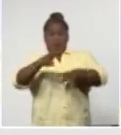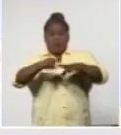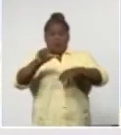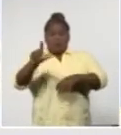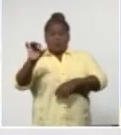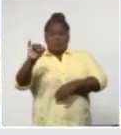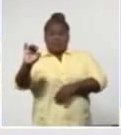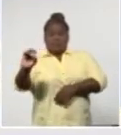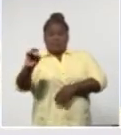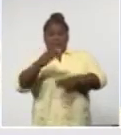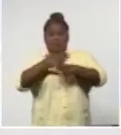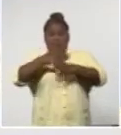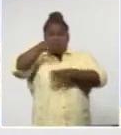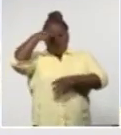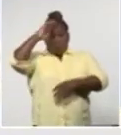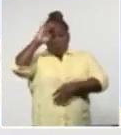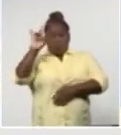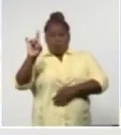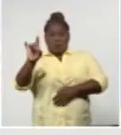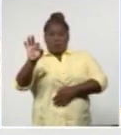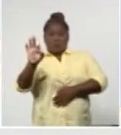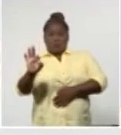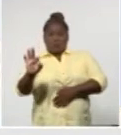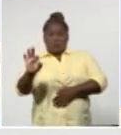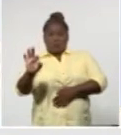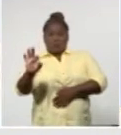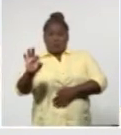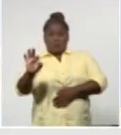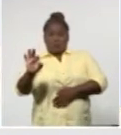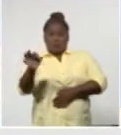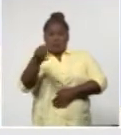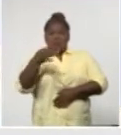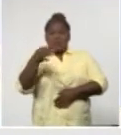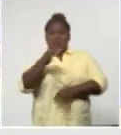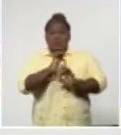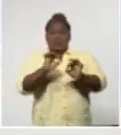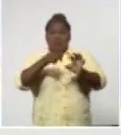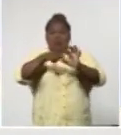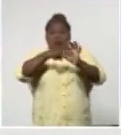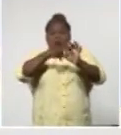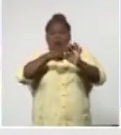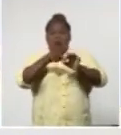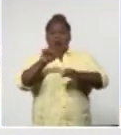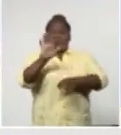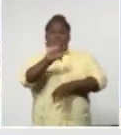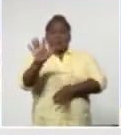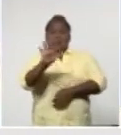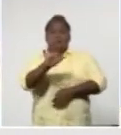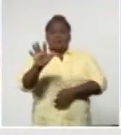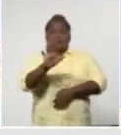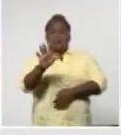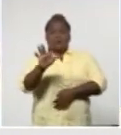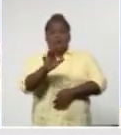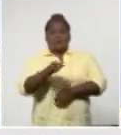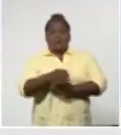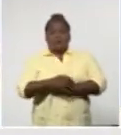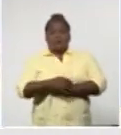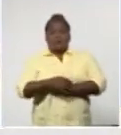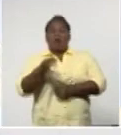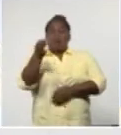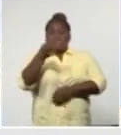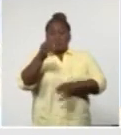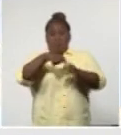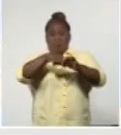Matanzas 96, Camagüey 58, Holguín 60, Santiago de Cuba 98, and from the Isle of